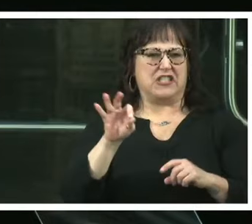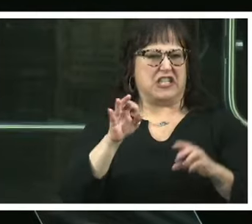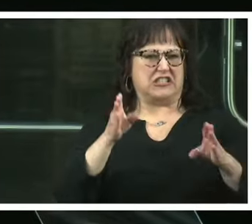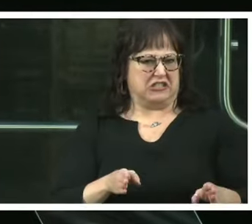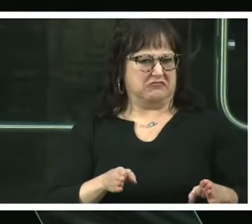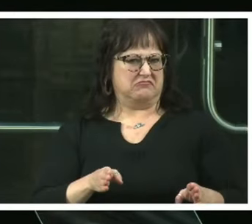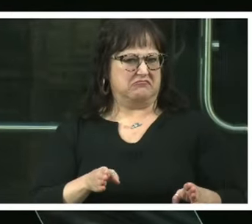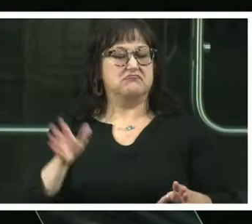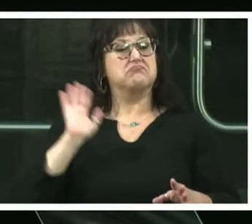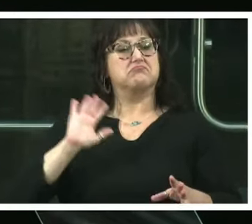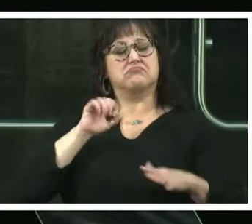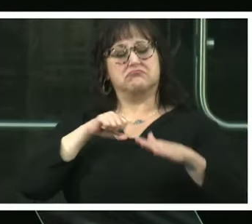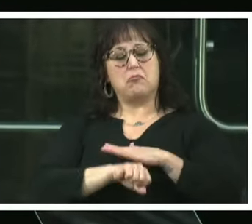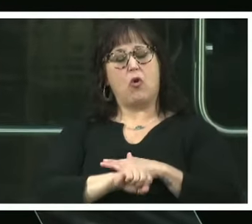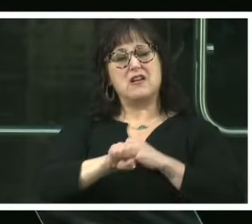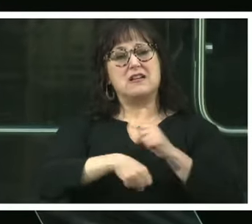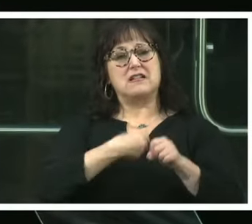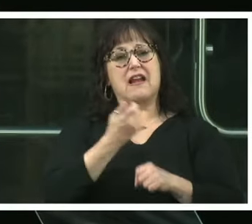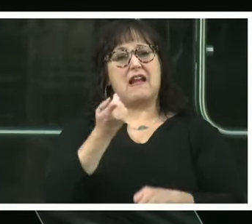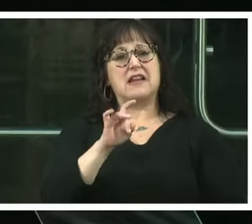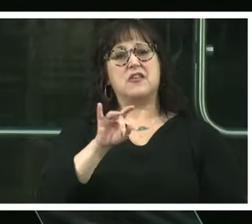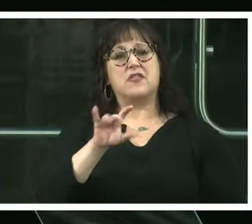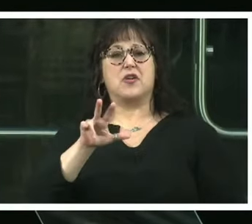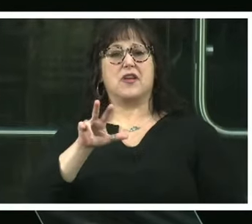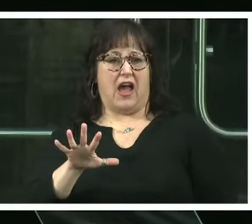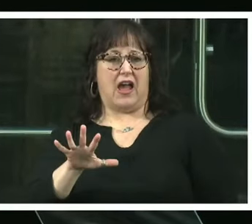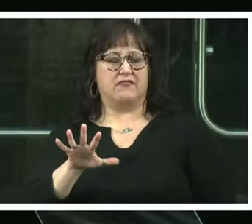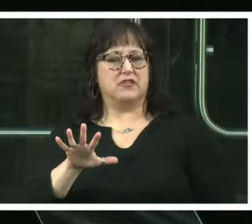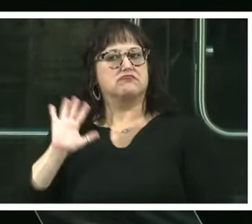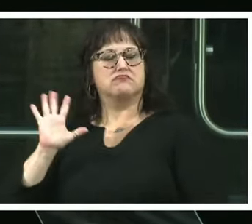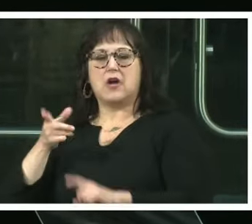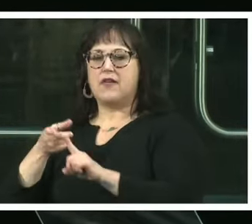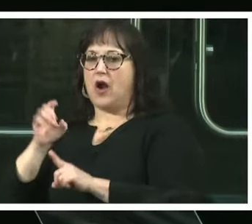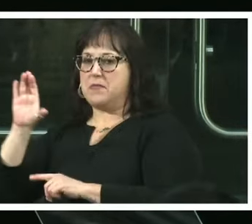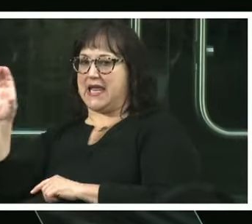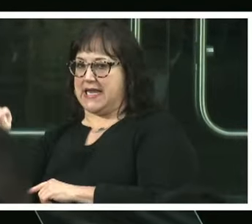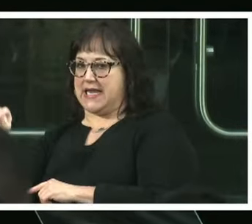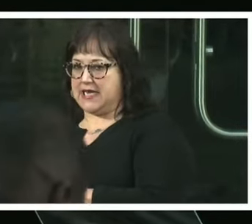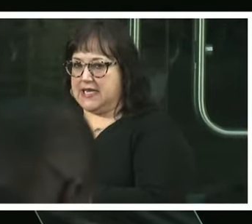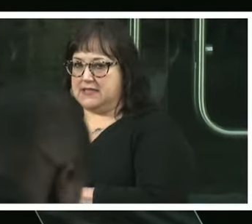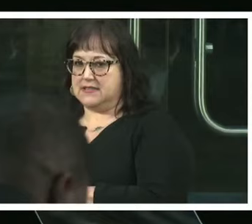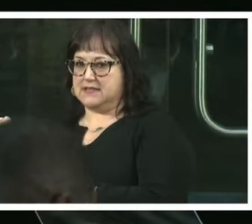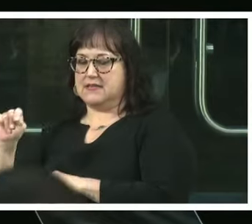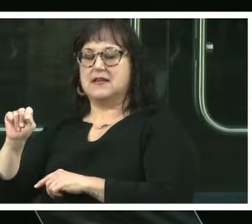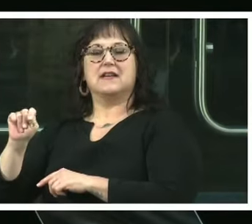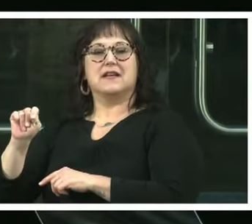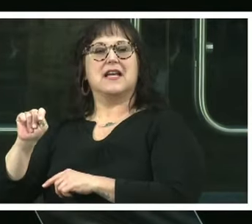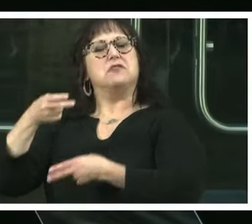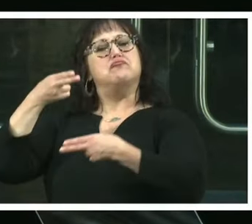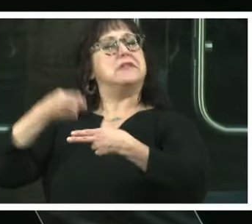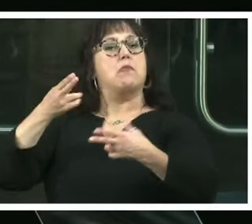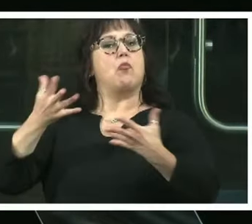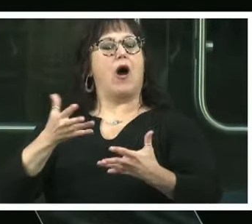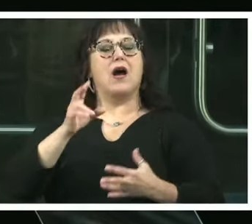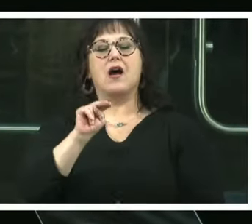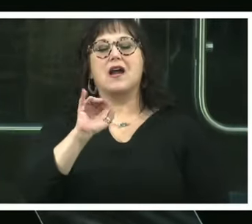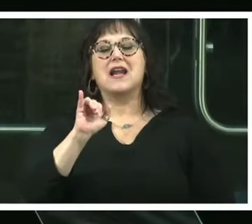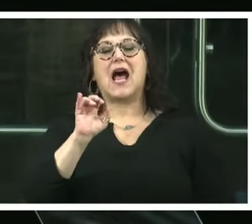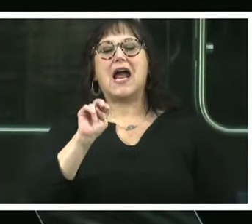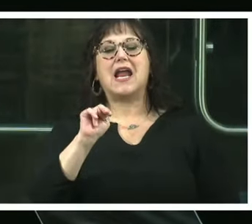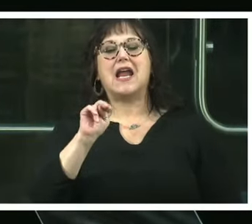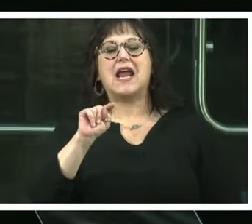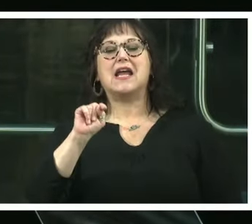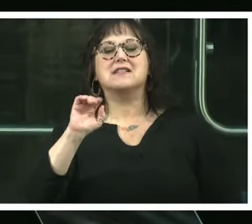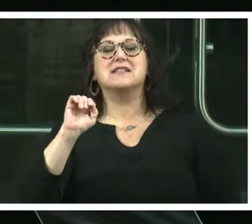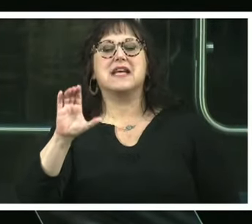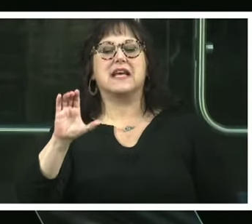in 1835, she hailed from Connecticut and was named the Niantic. Yes, it's